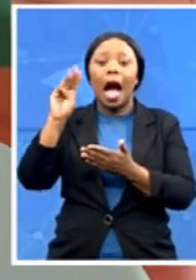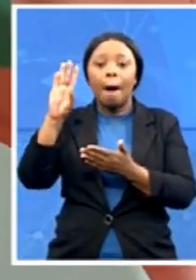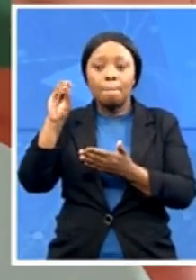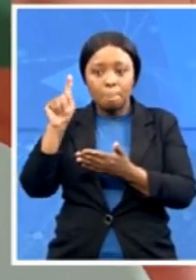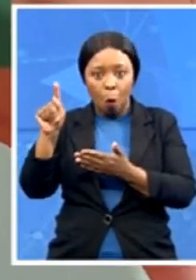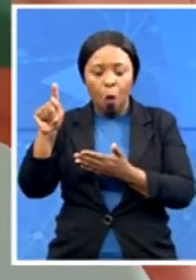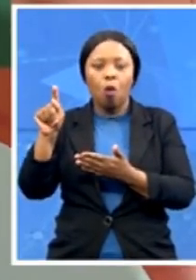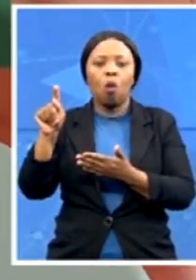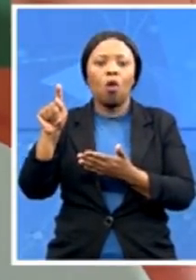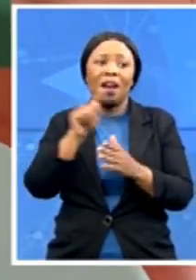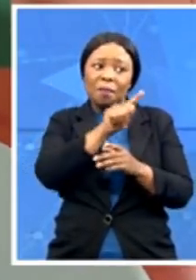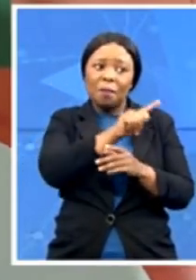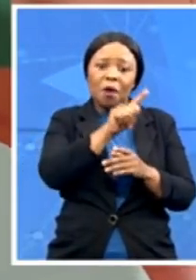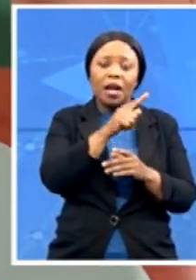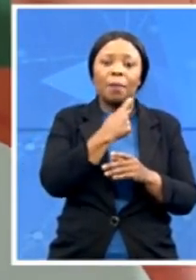bawufika